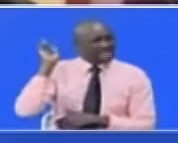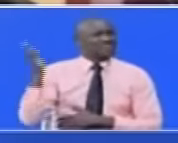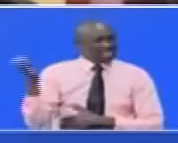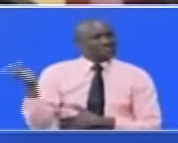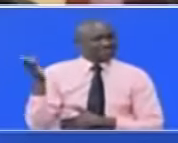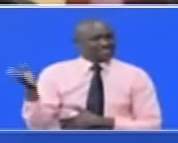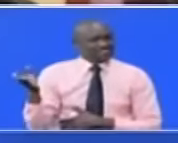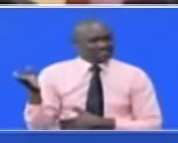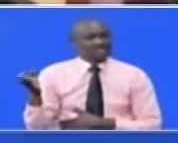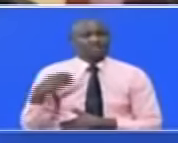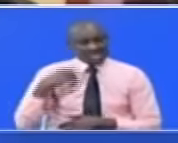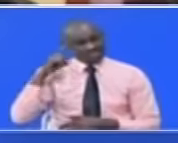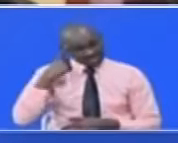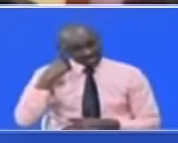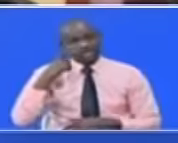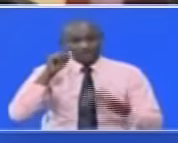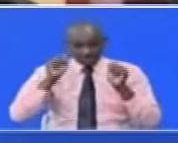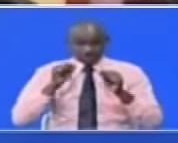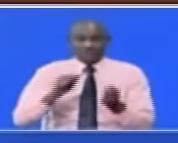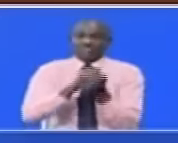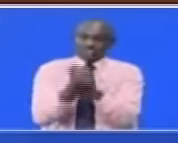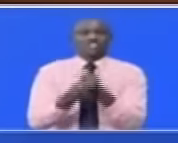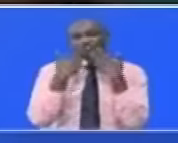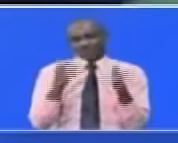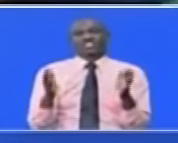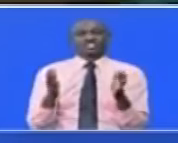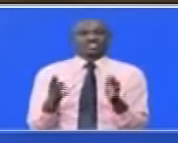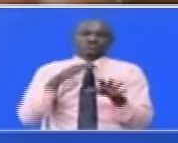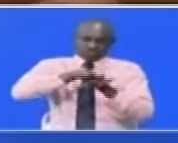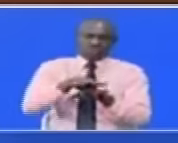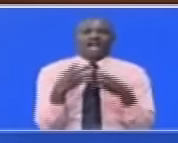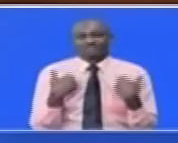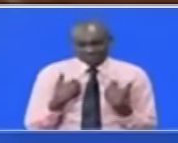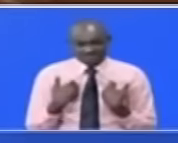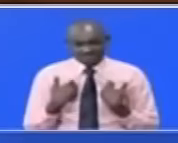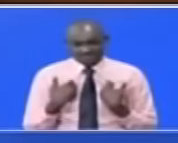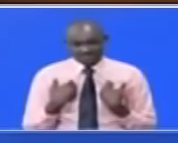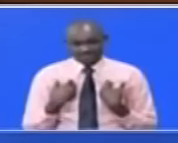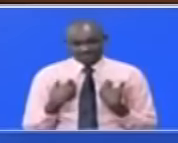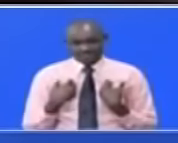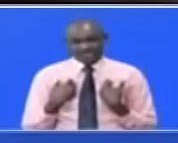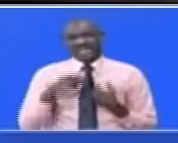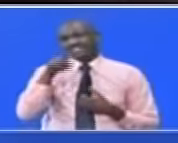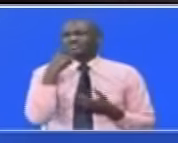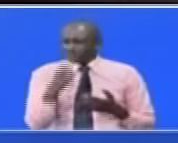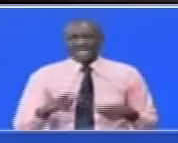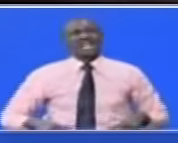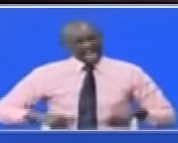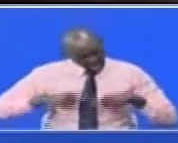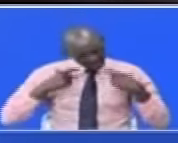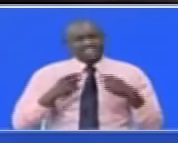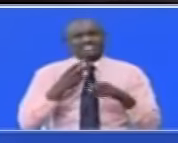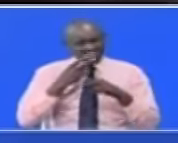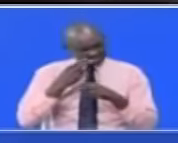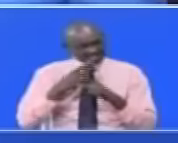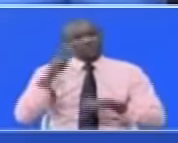but yeah, I think I've adapted to the environment. The seemingly shy Gathoni says life in high school was a